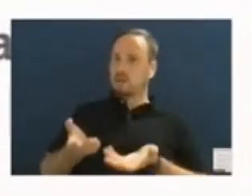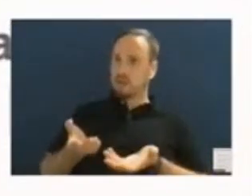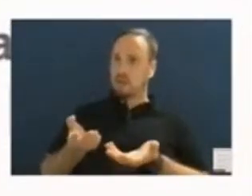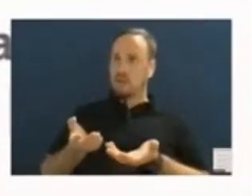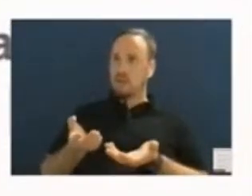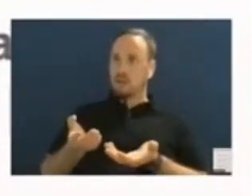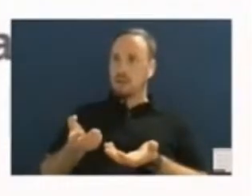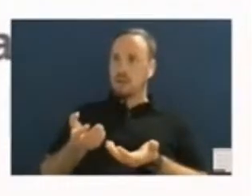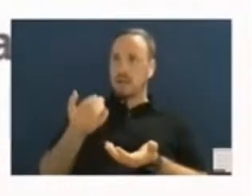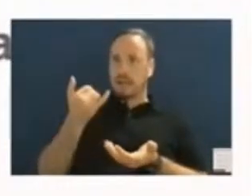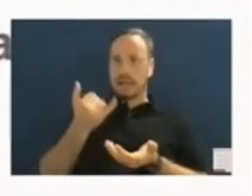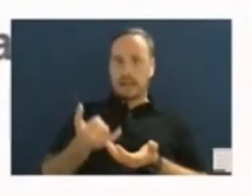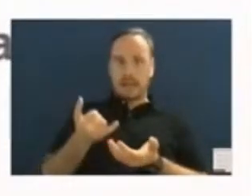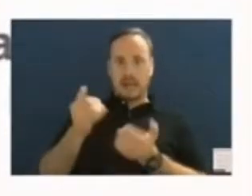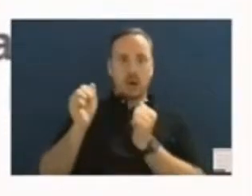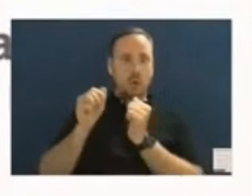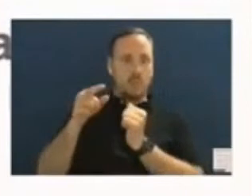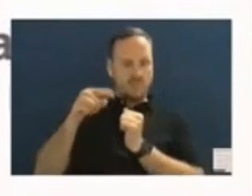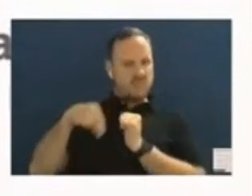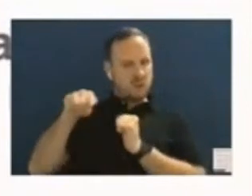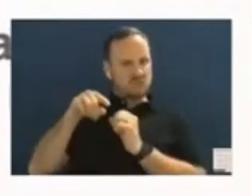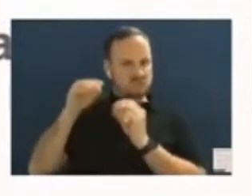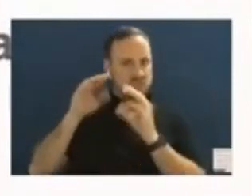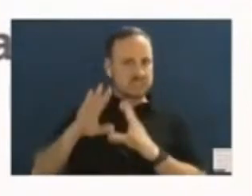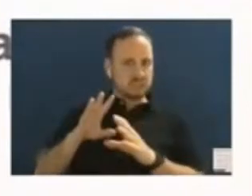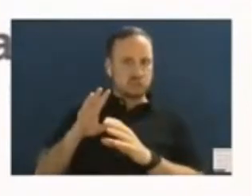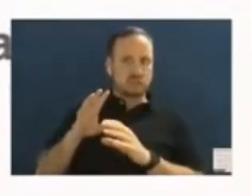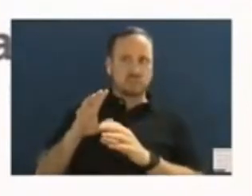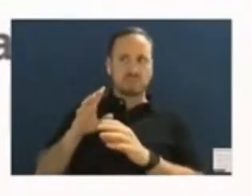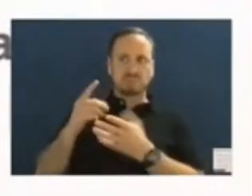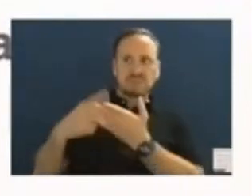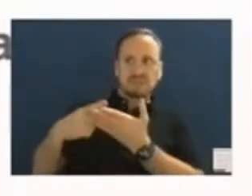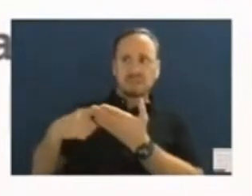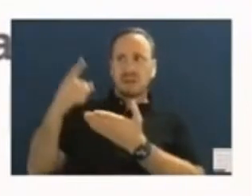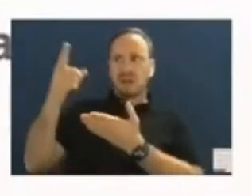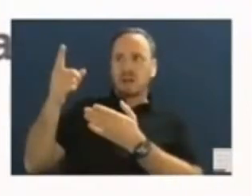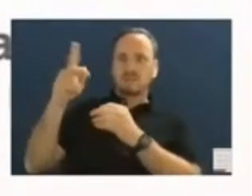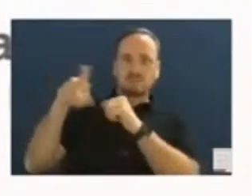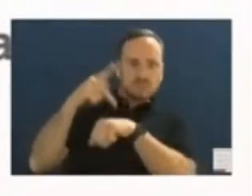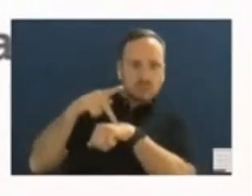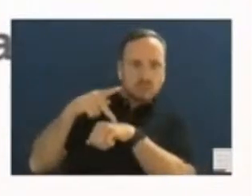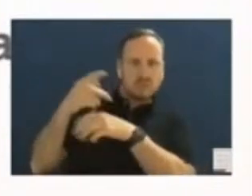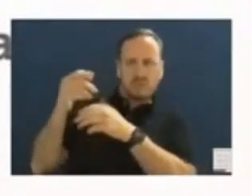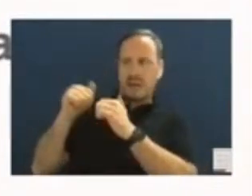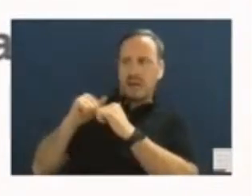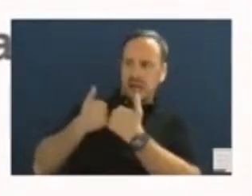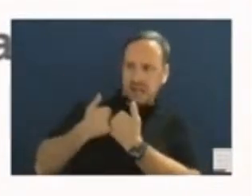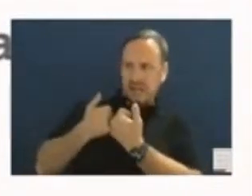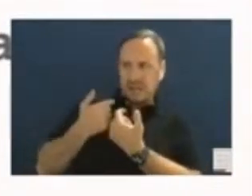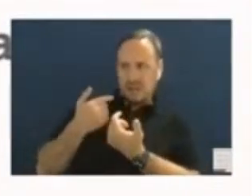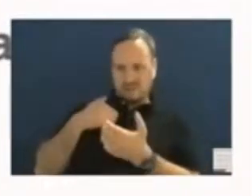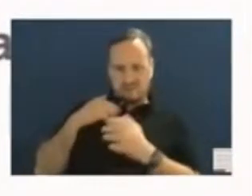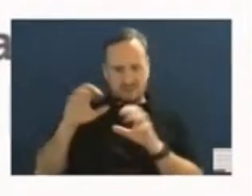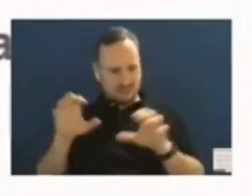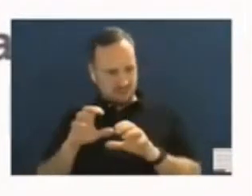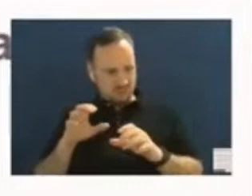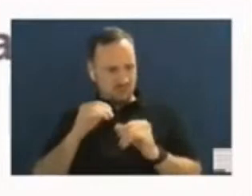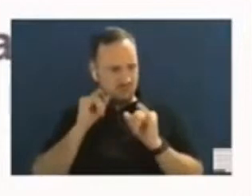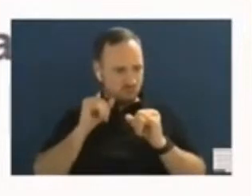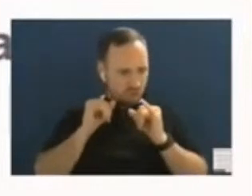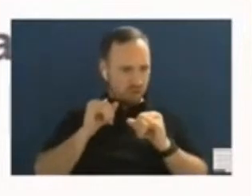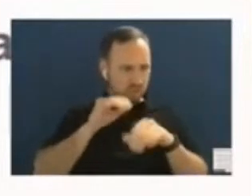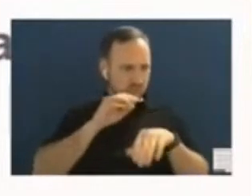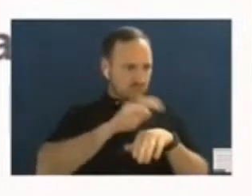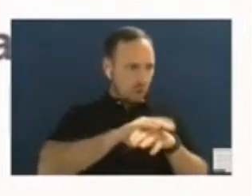partnership with their principals, with their departments, to begin to think about how they're going to support instruction in new and meaningful ways, we're going to need to